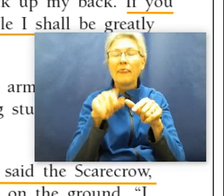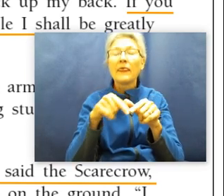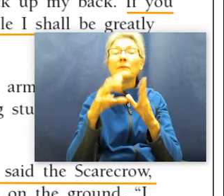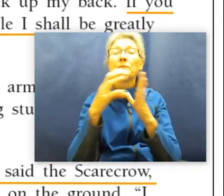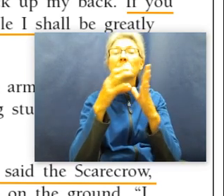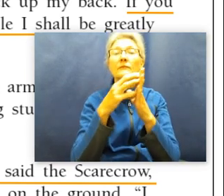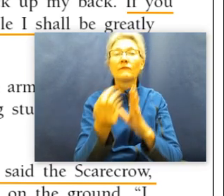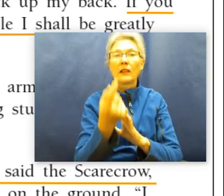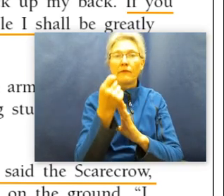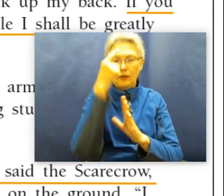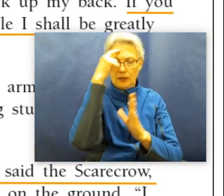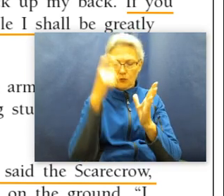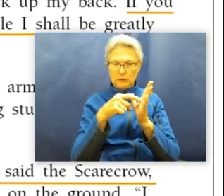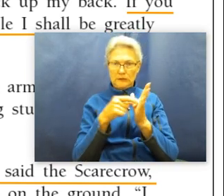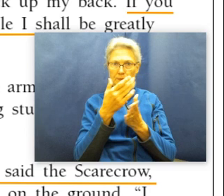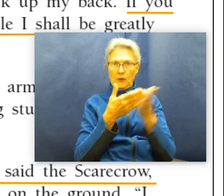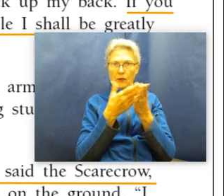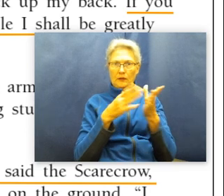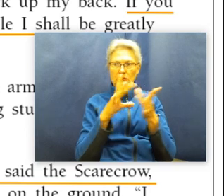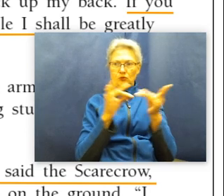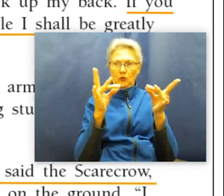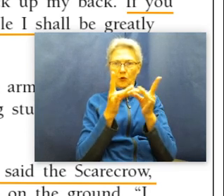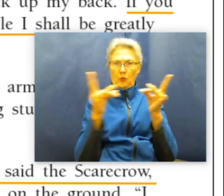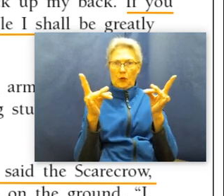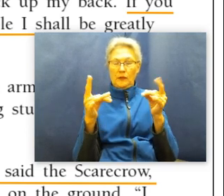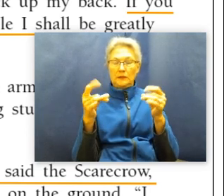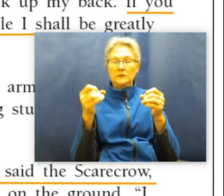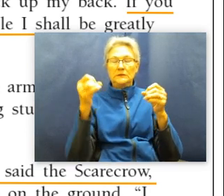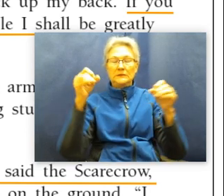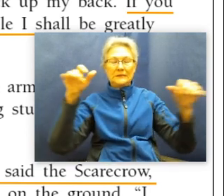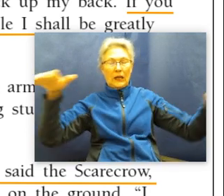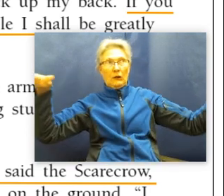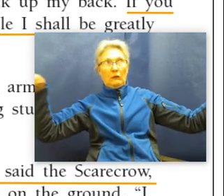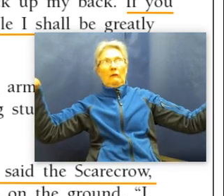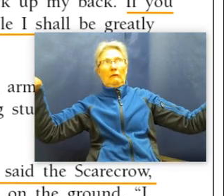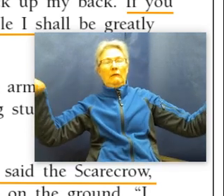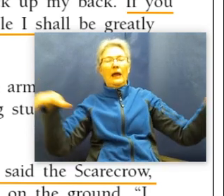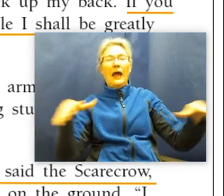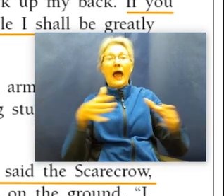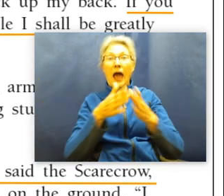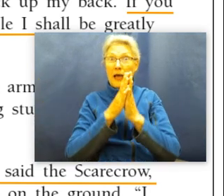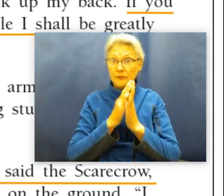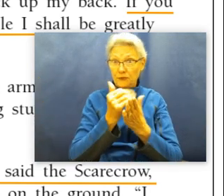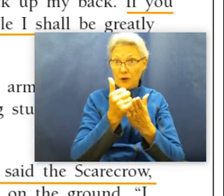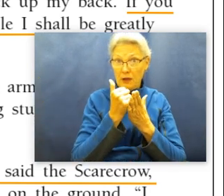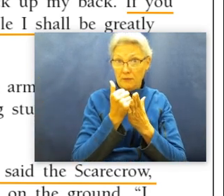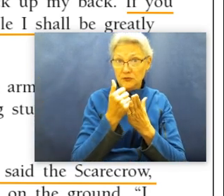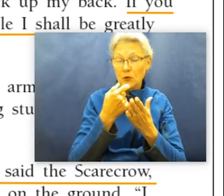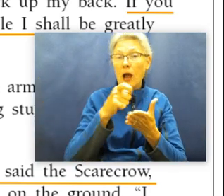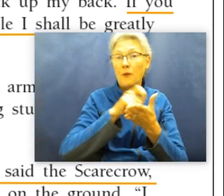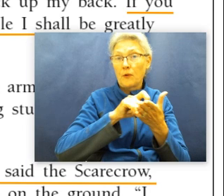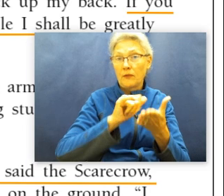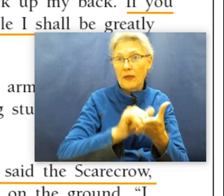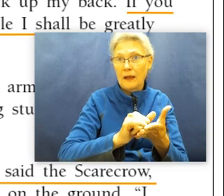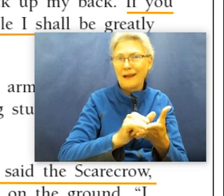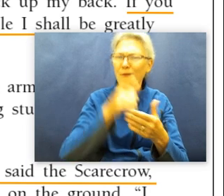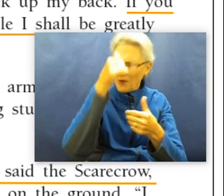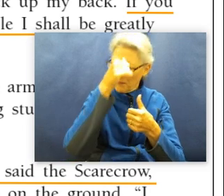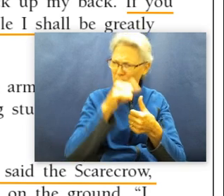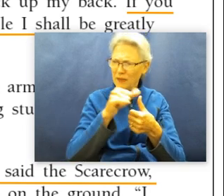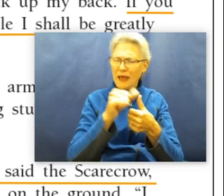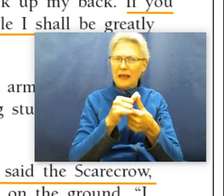I noticed that this is the part of the story where the Scarecrow asked for help. So that's something that I jotted down because I'm pretty sure I remember it